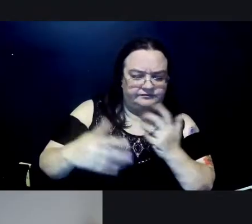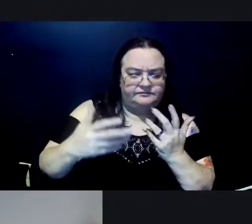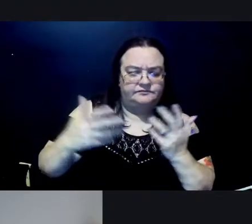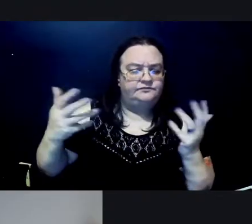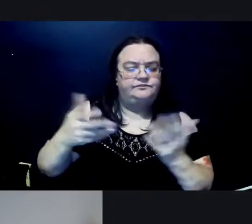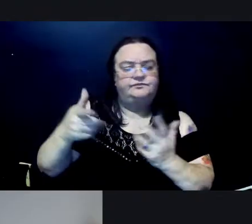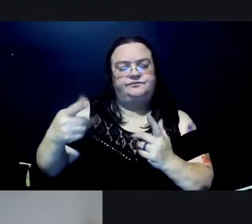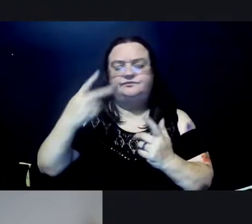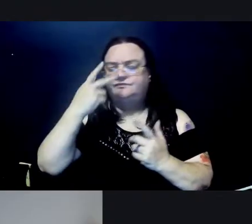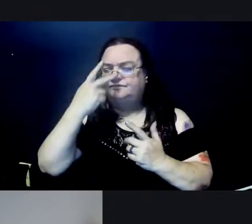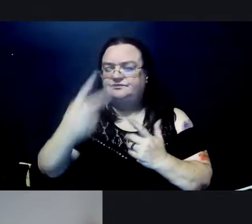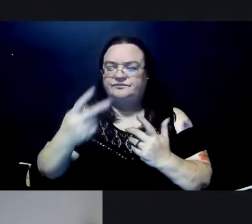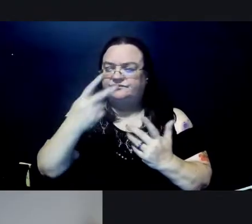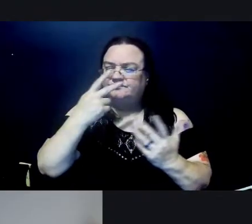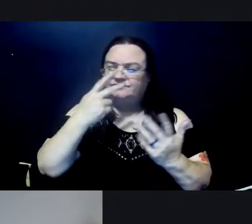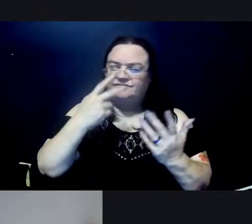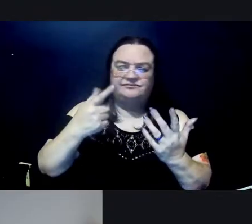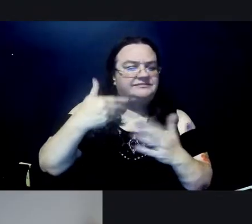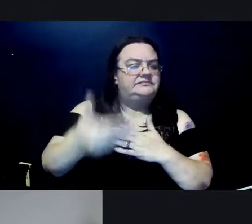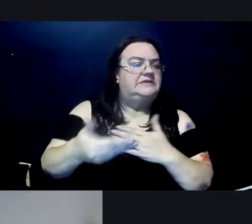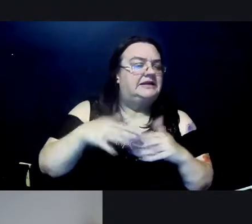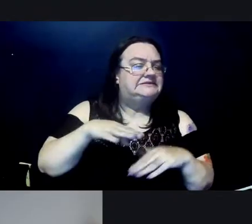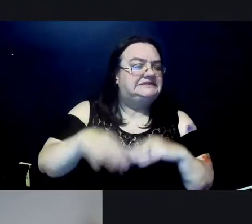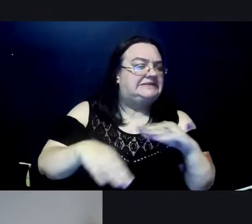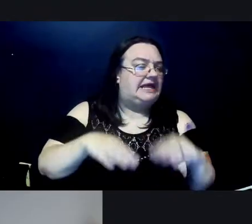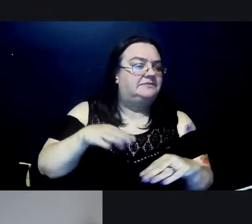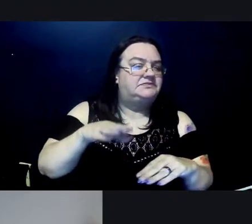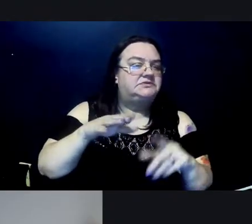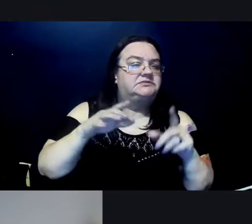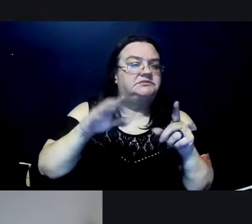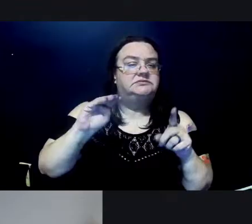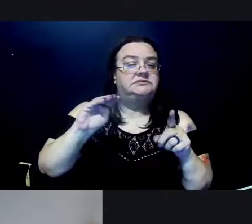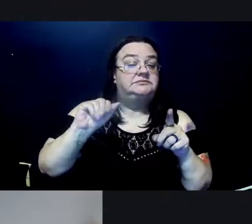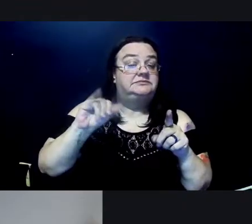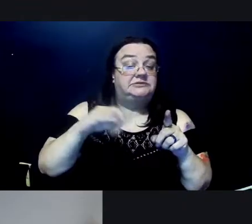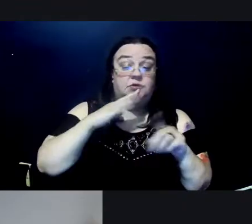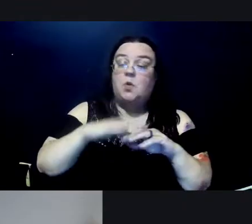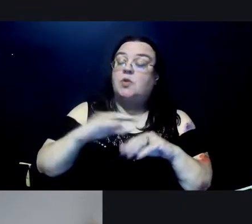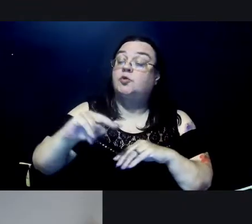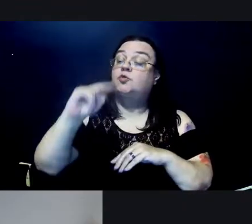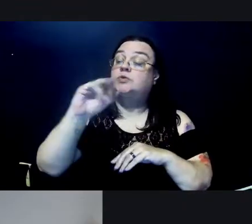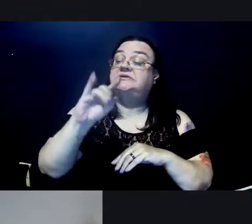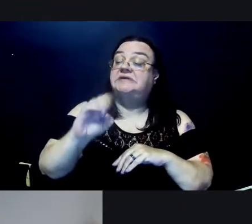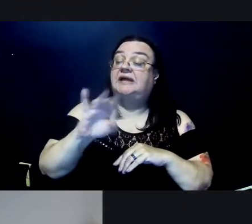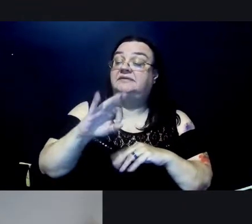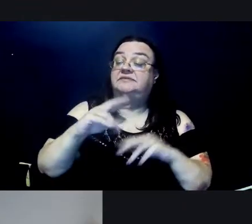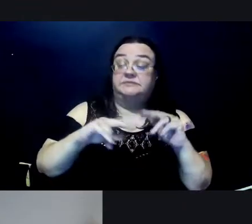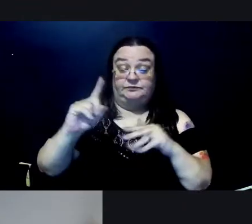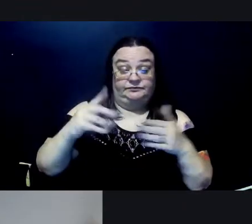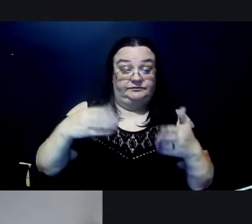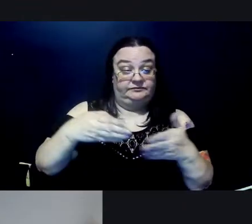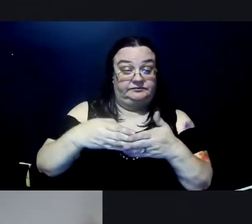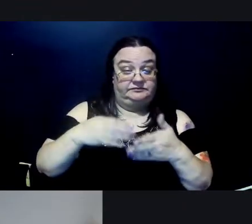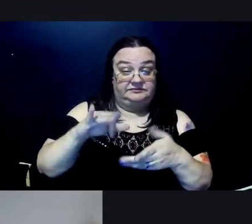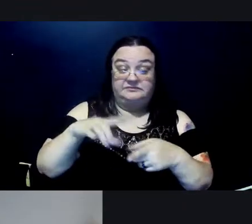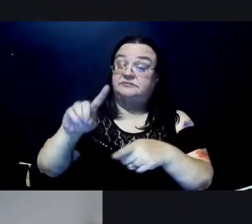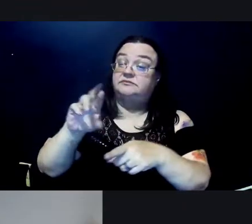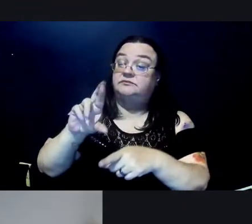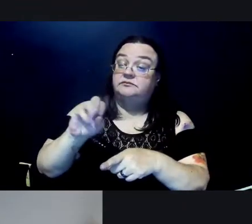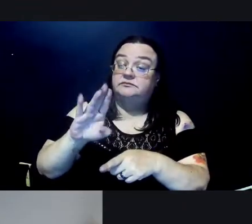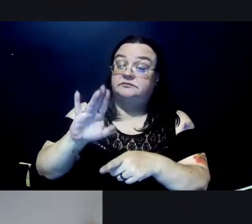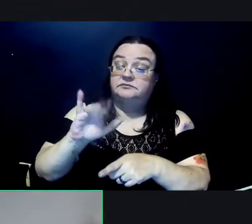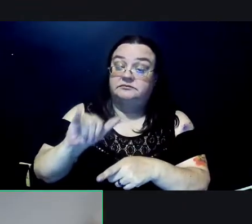the next steps and progress on that. On the north side of the building where Yes. it meets the field. Robin?